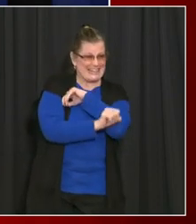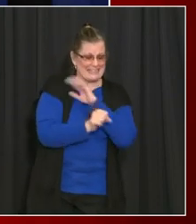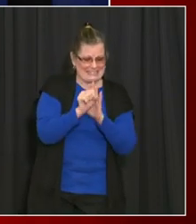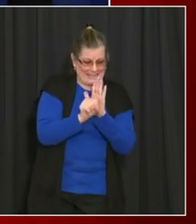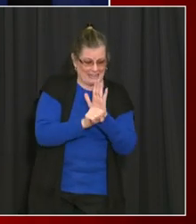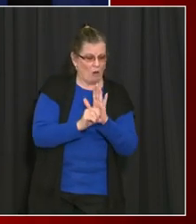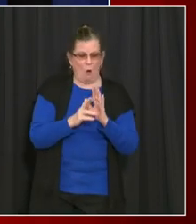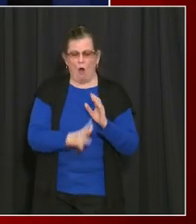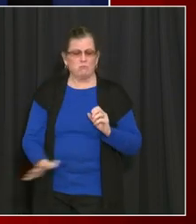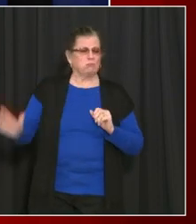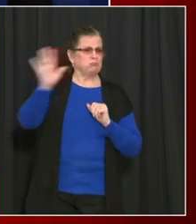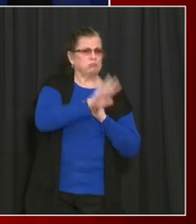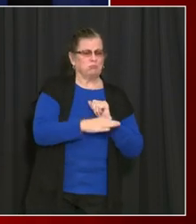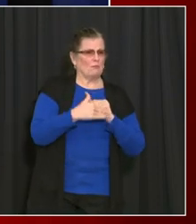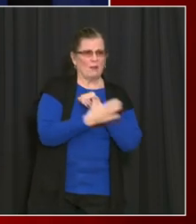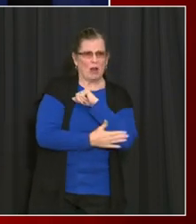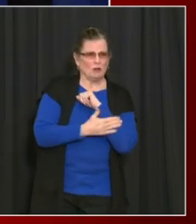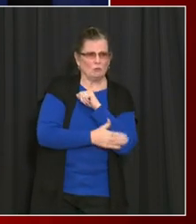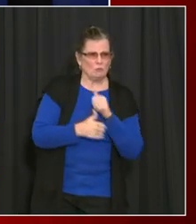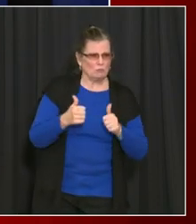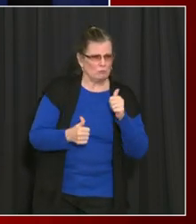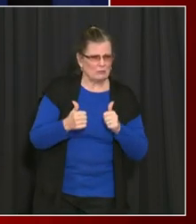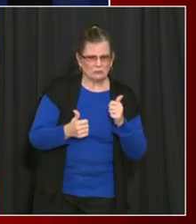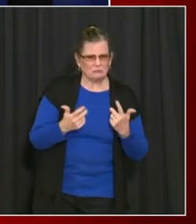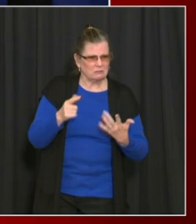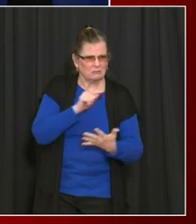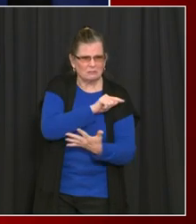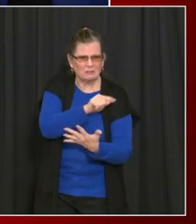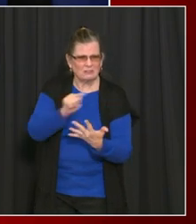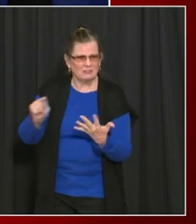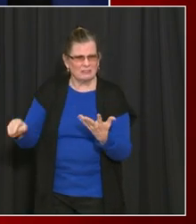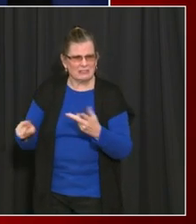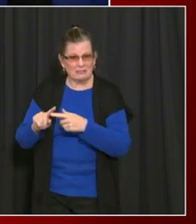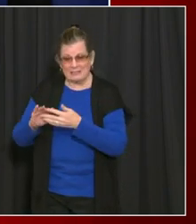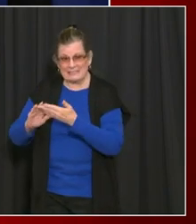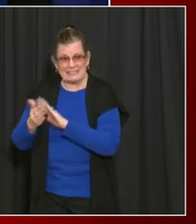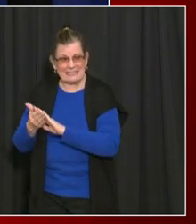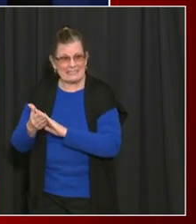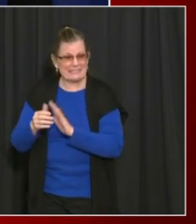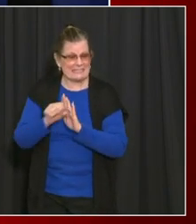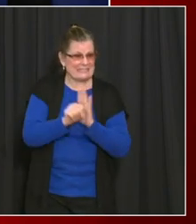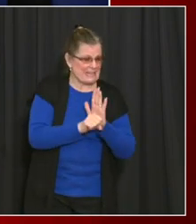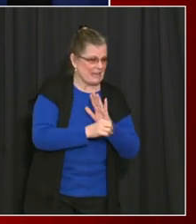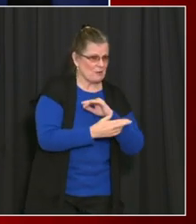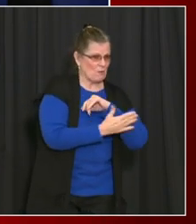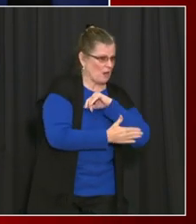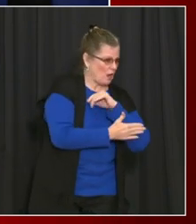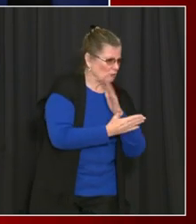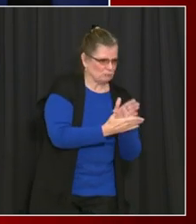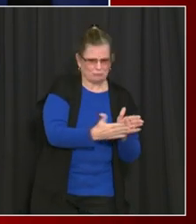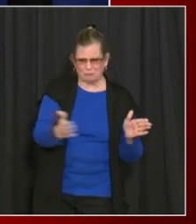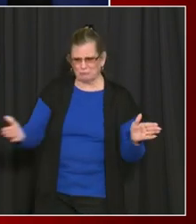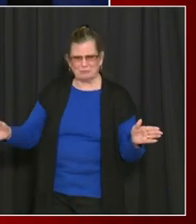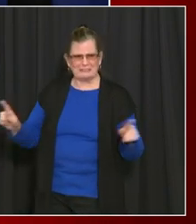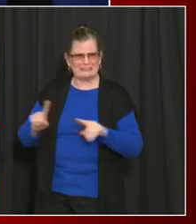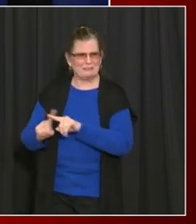what is the population of that jurisdiction, whether it be a city, a state, or a country?